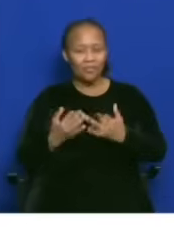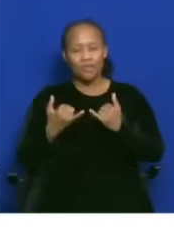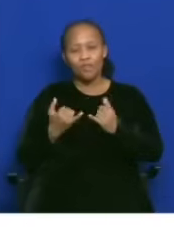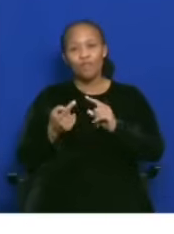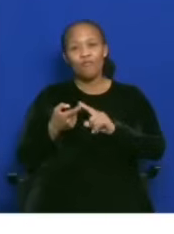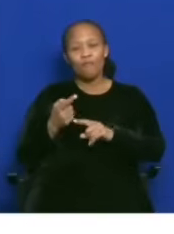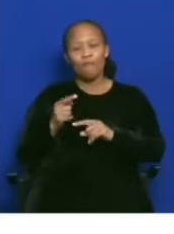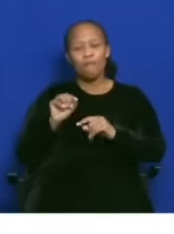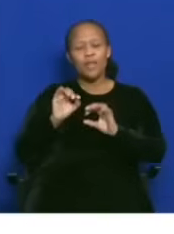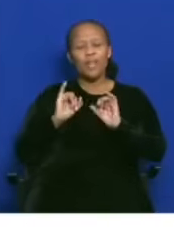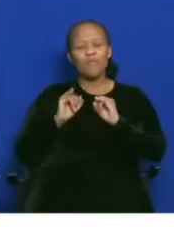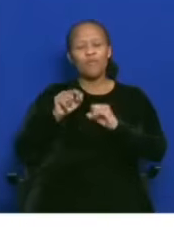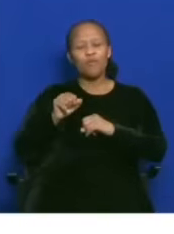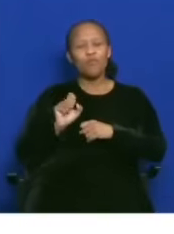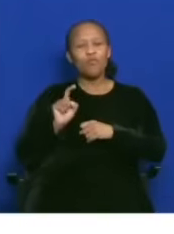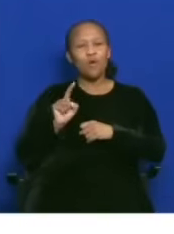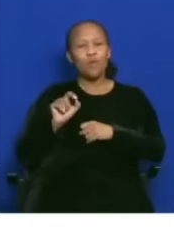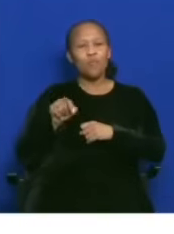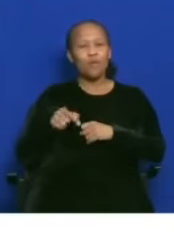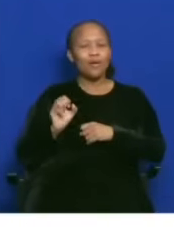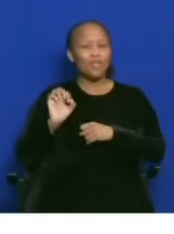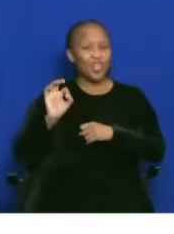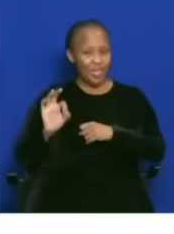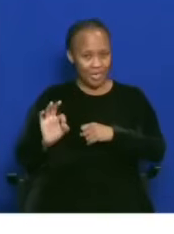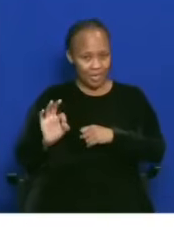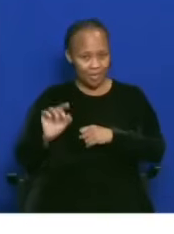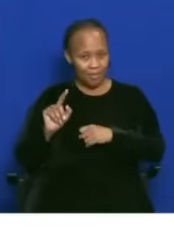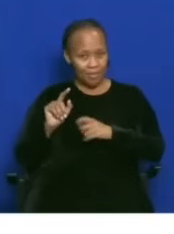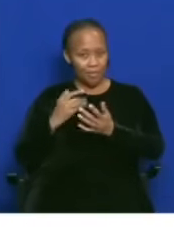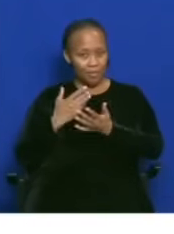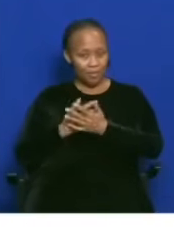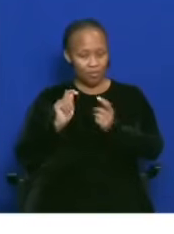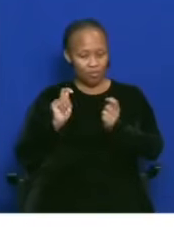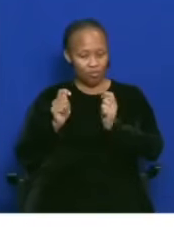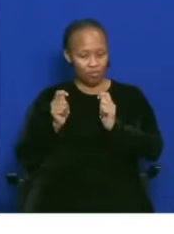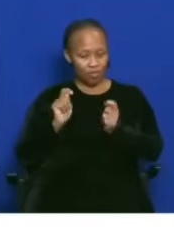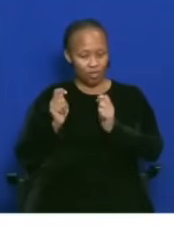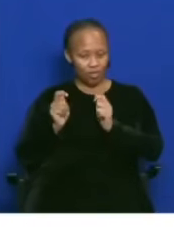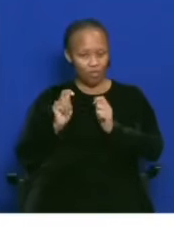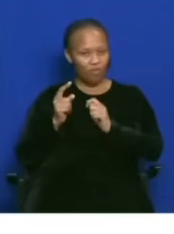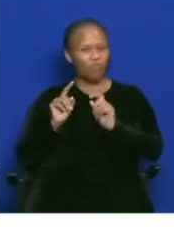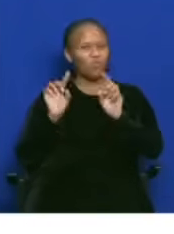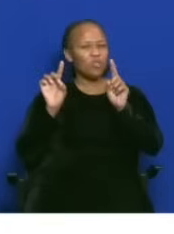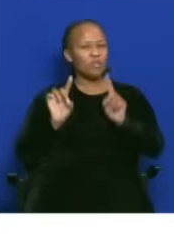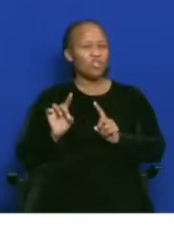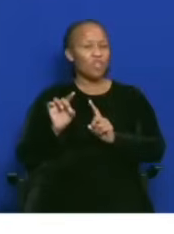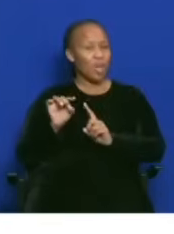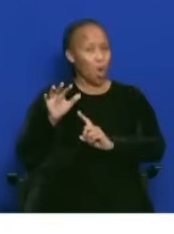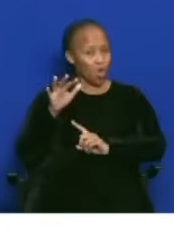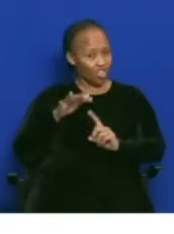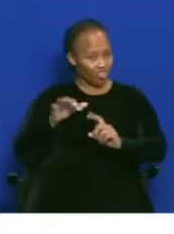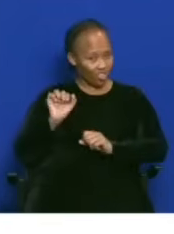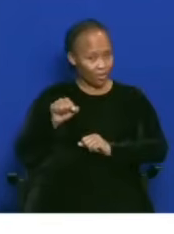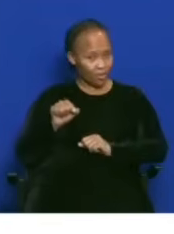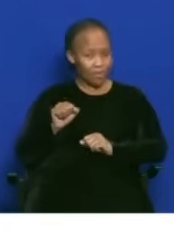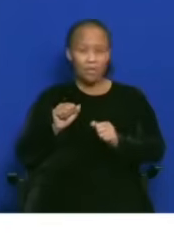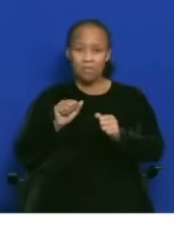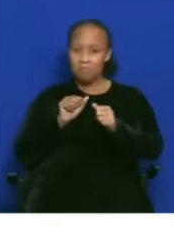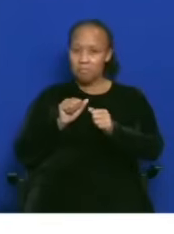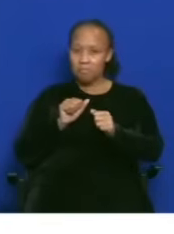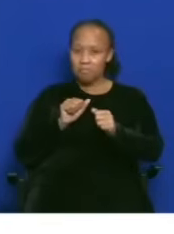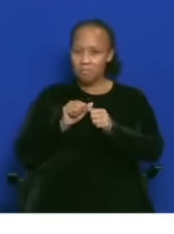11.1.3, under special conditions? Better if one supplier per region.